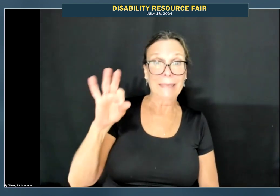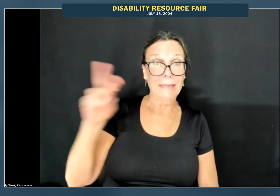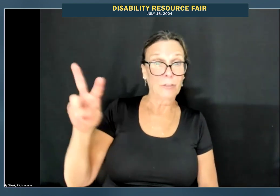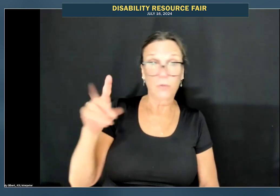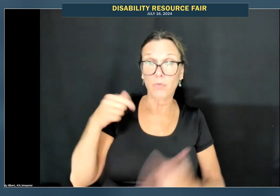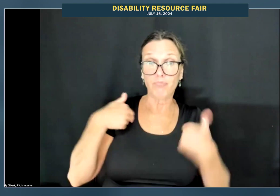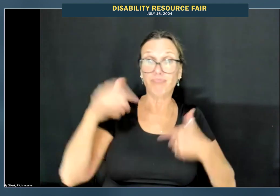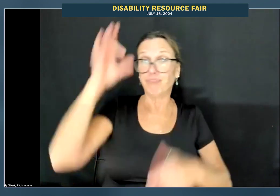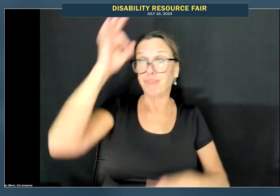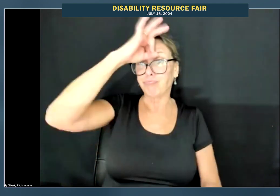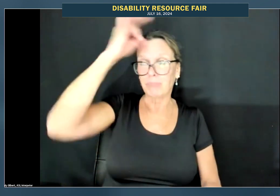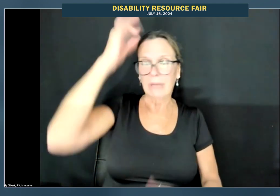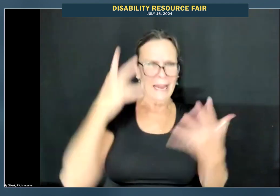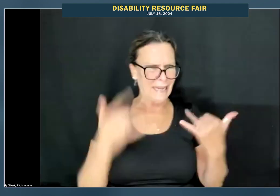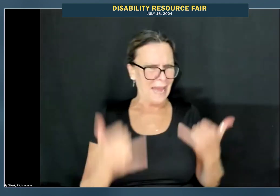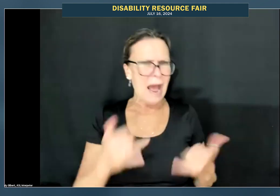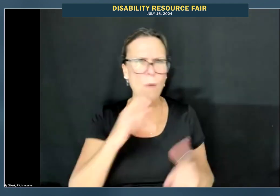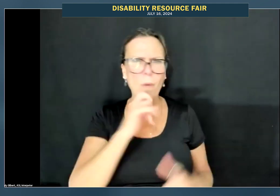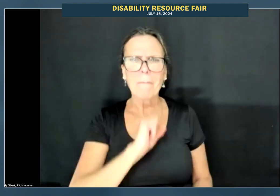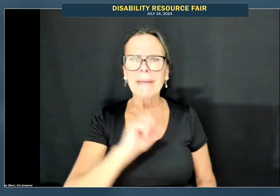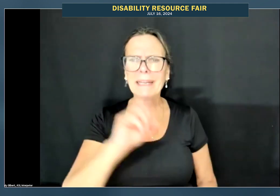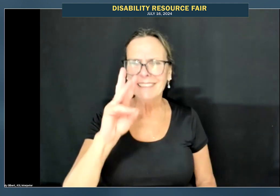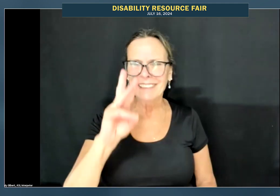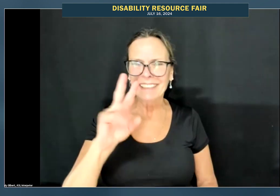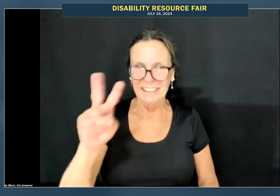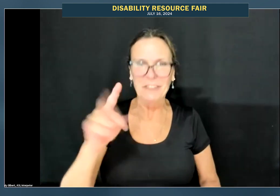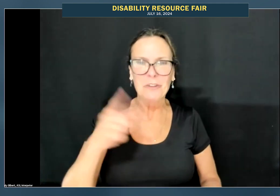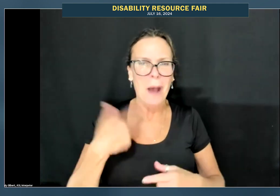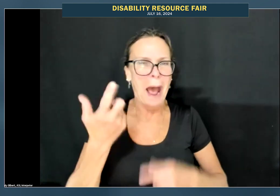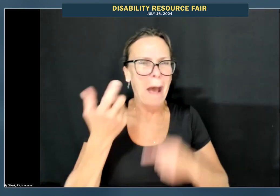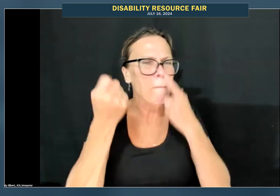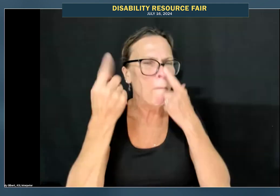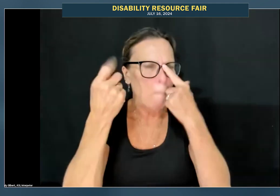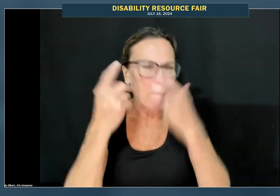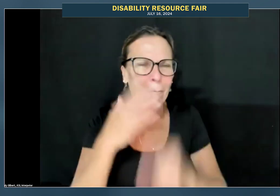I kind of have a little bit better idea with the aches and pains. But